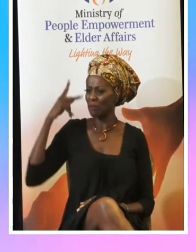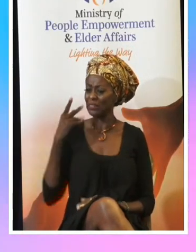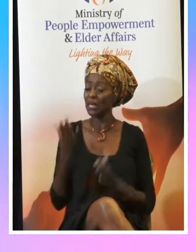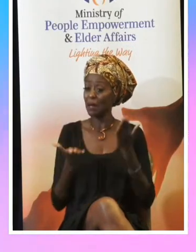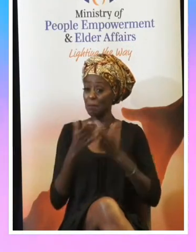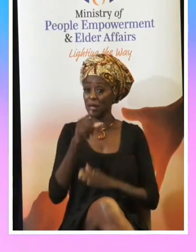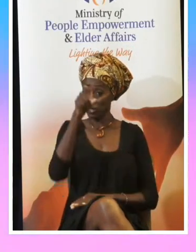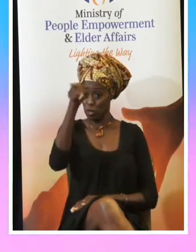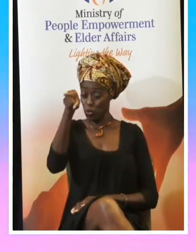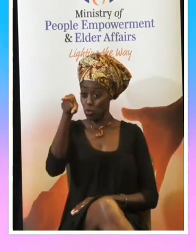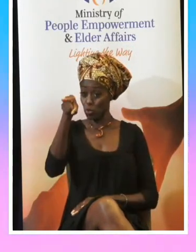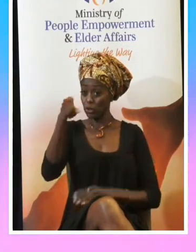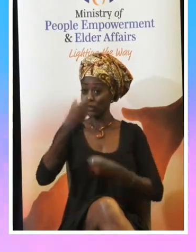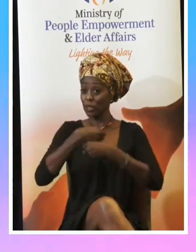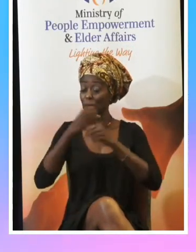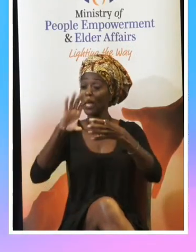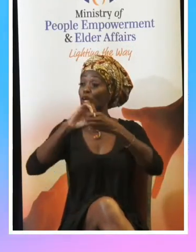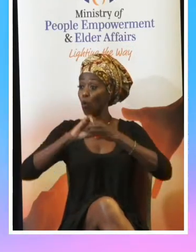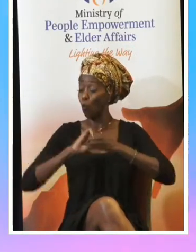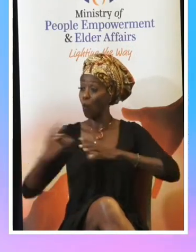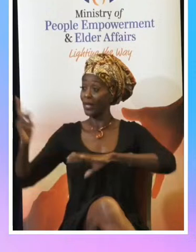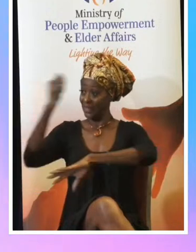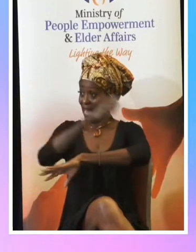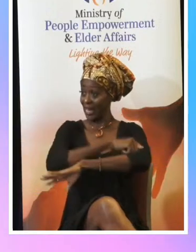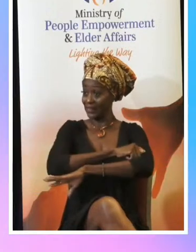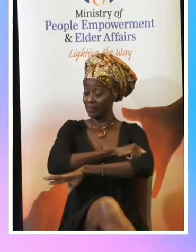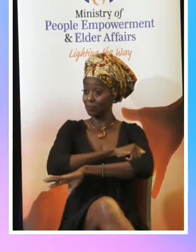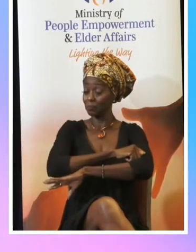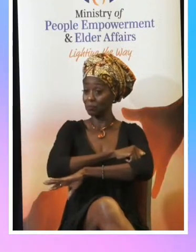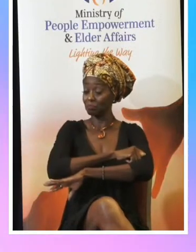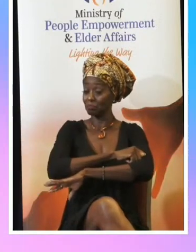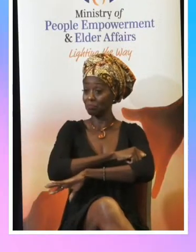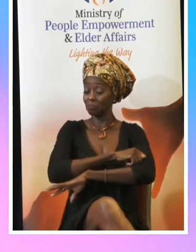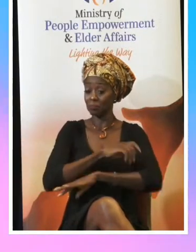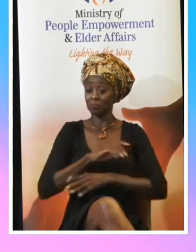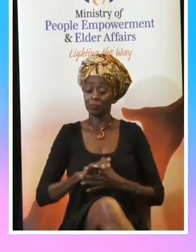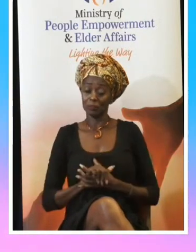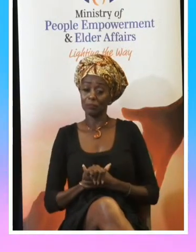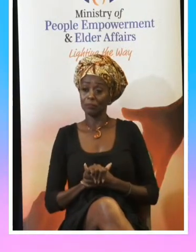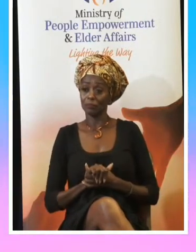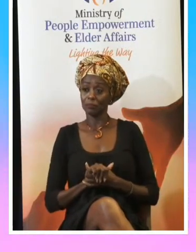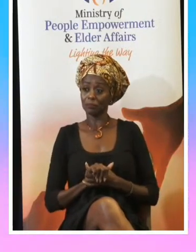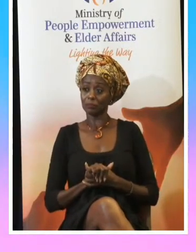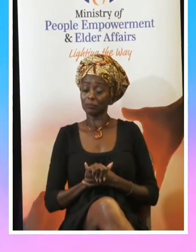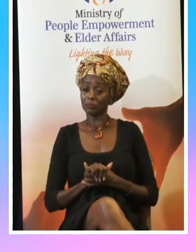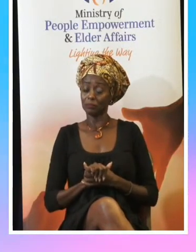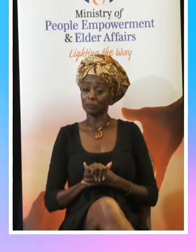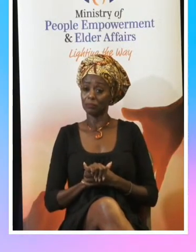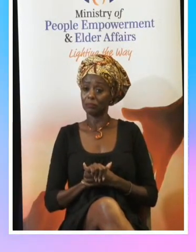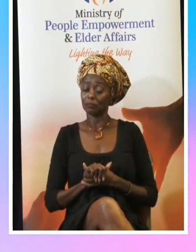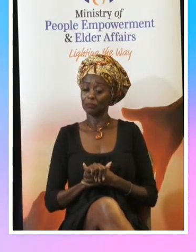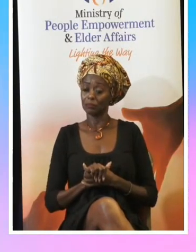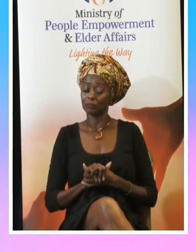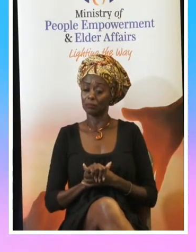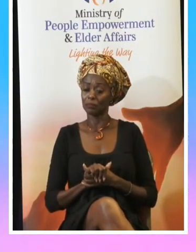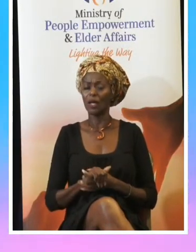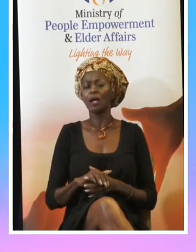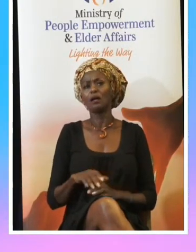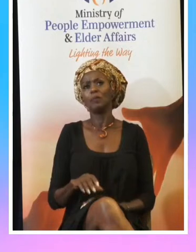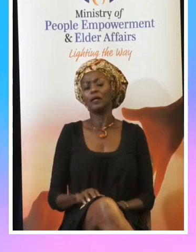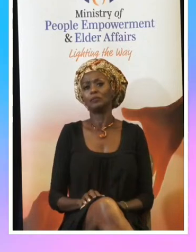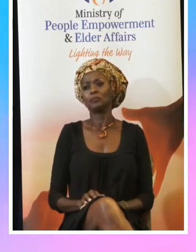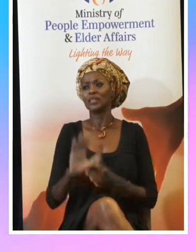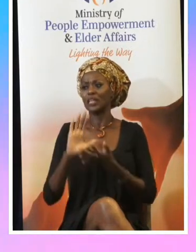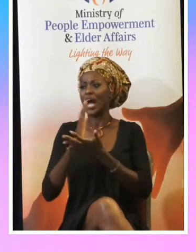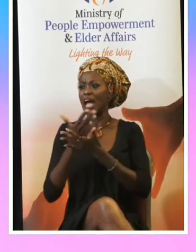With no twinge in her conscience or irony or anything. But I say that to